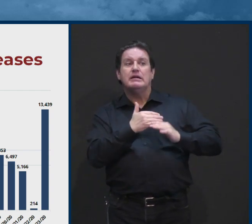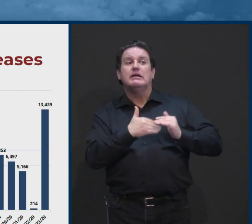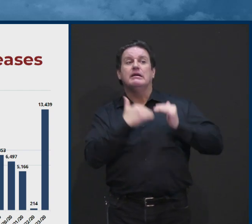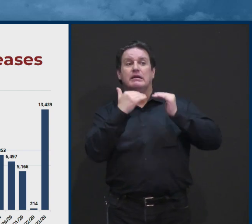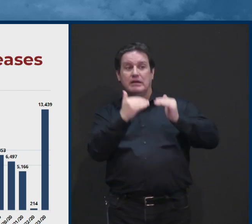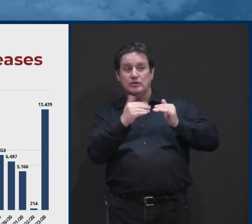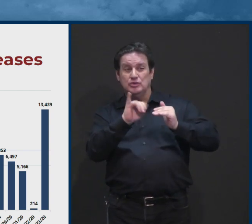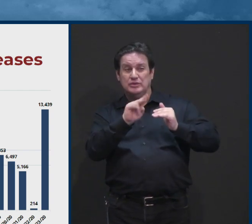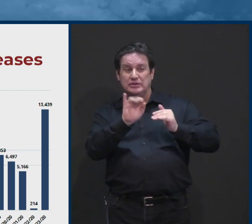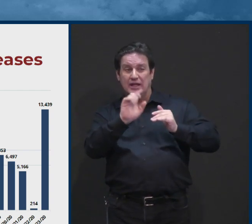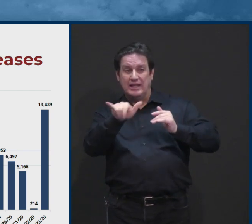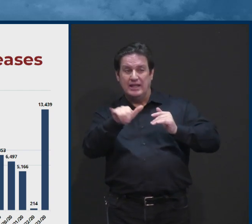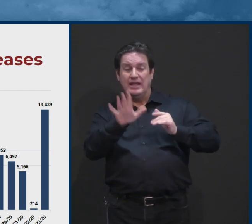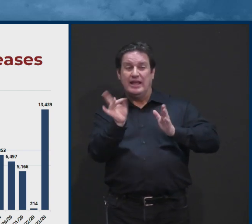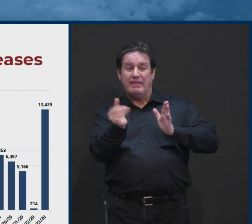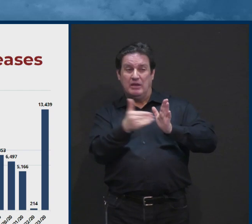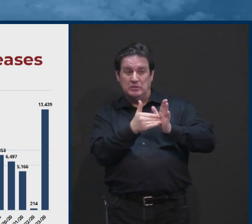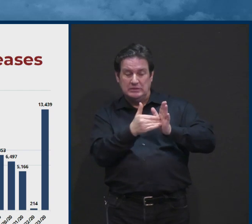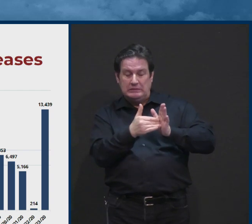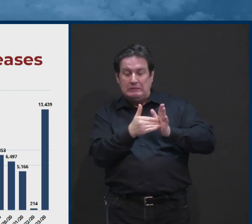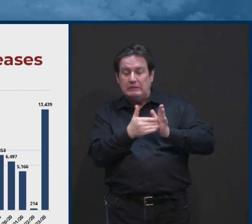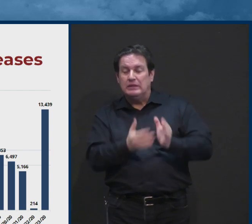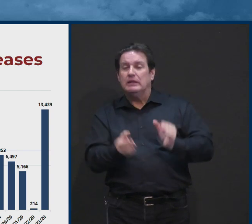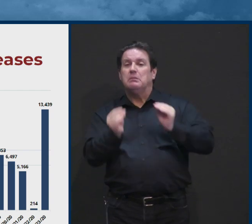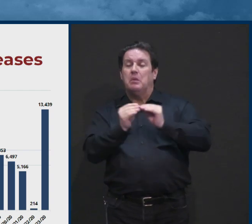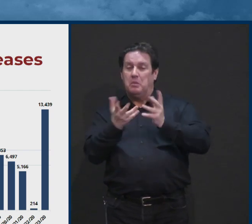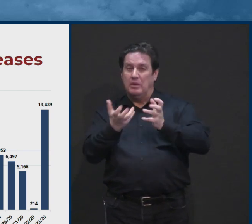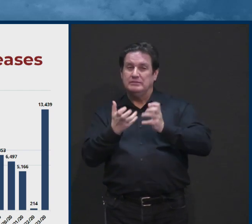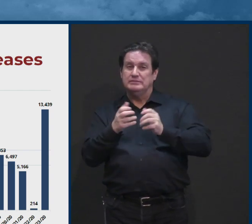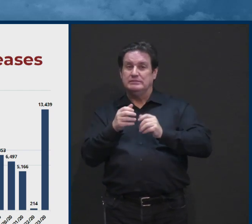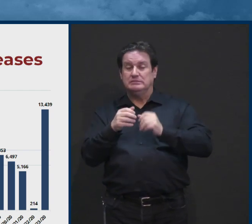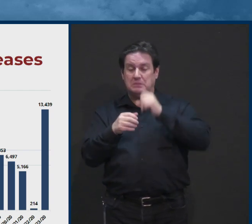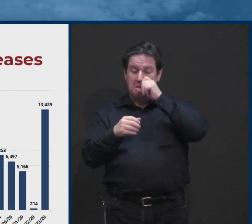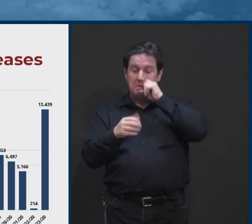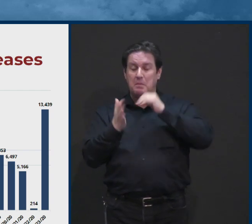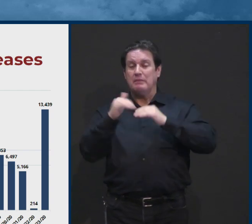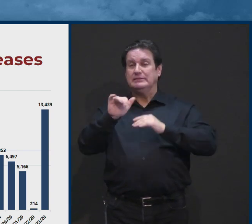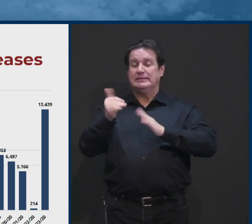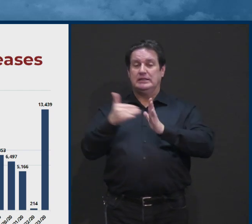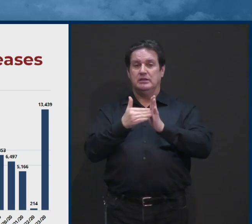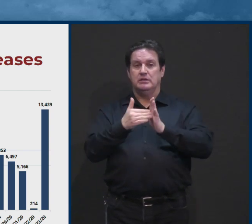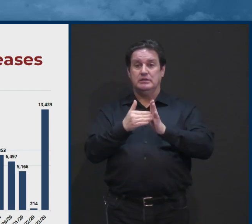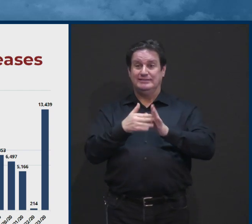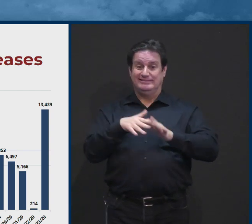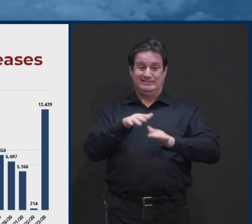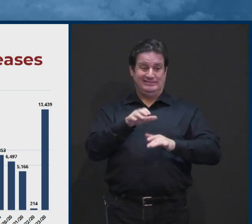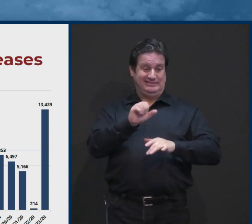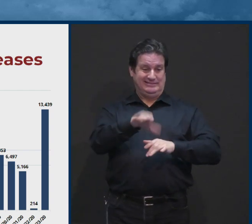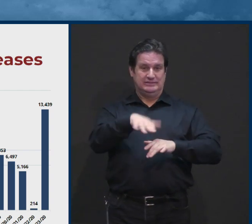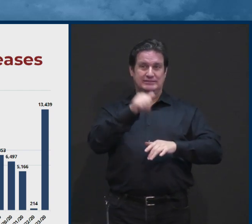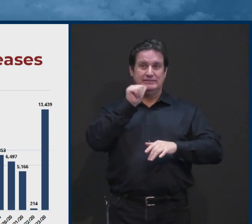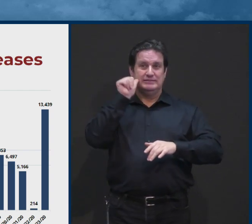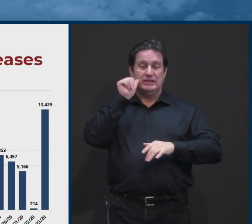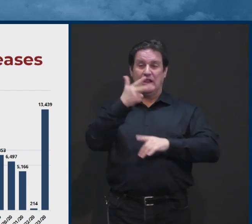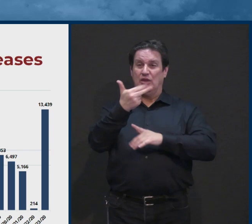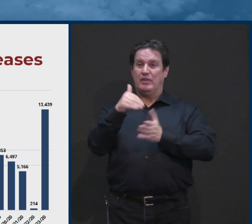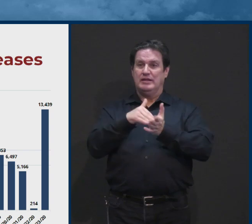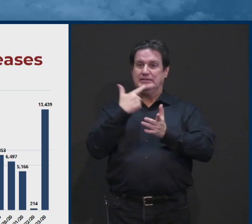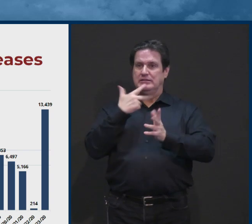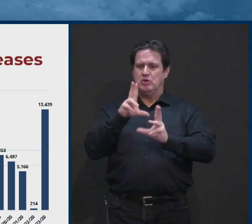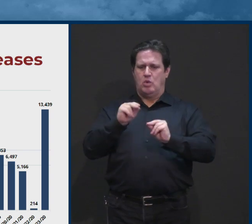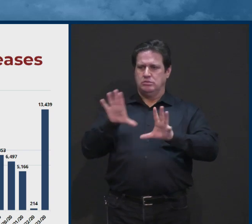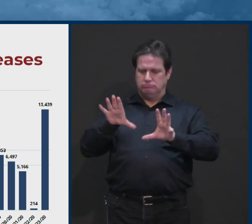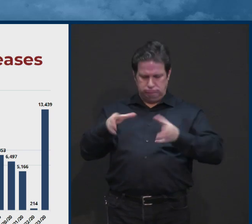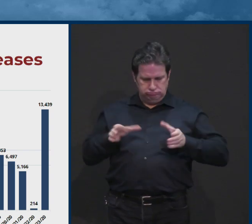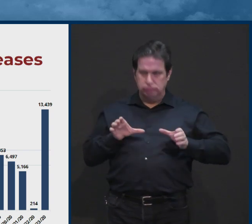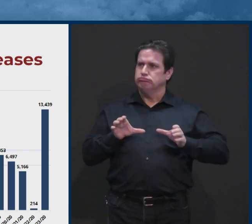to June and July, got that 80,000 number, wanted to increase it a little bit more. So when we dropped off 13,000 tests yesterday, they didn't kind of say no. They just said,